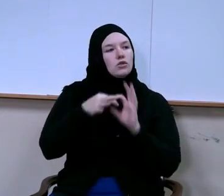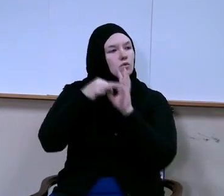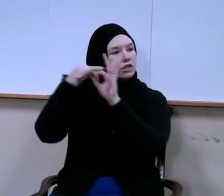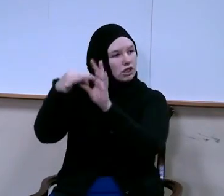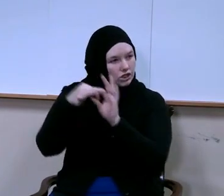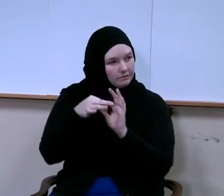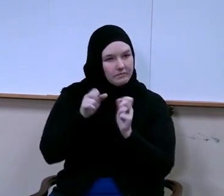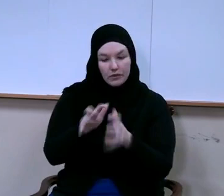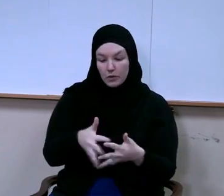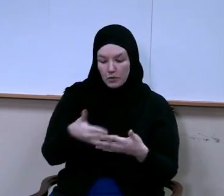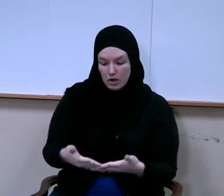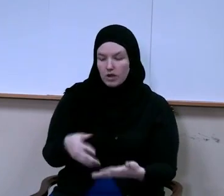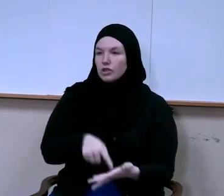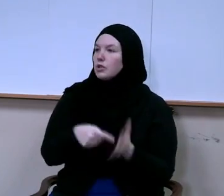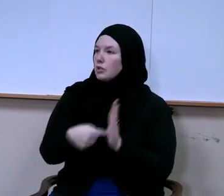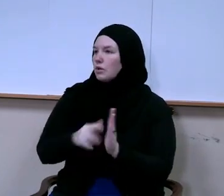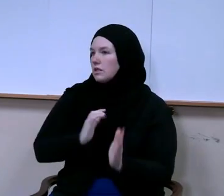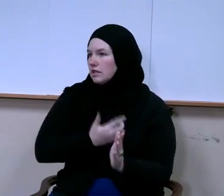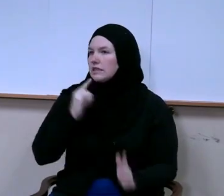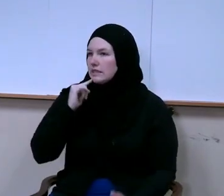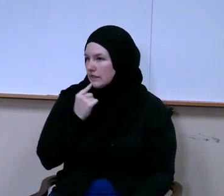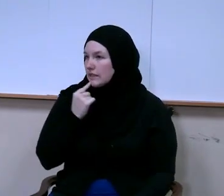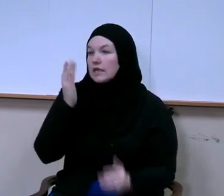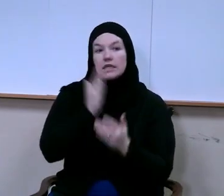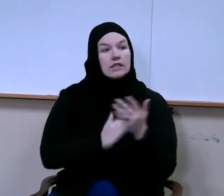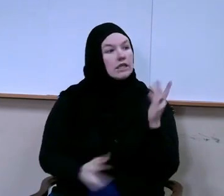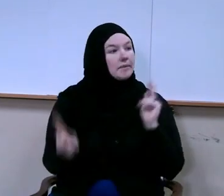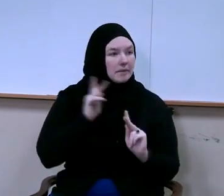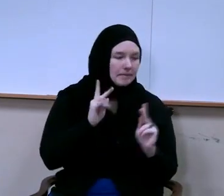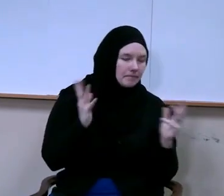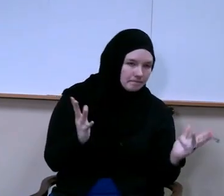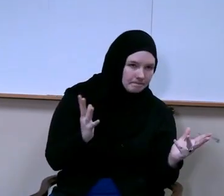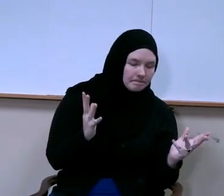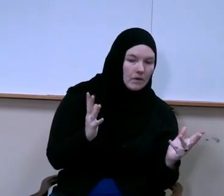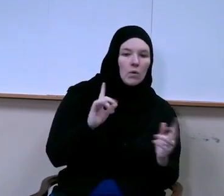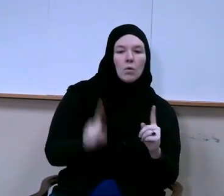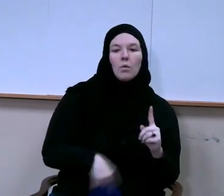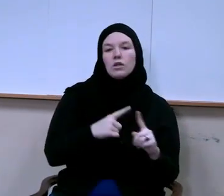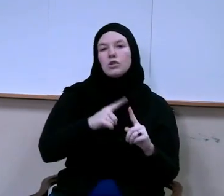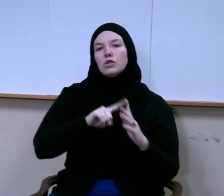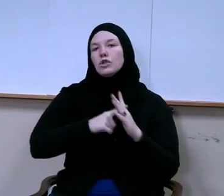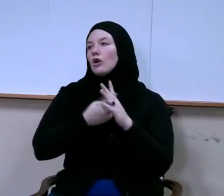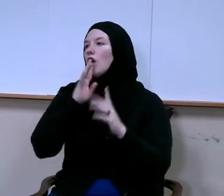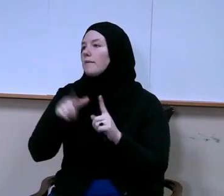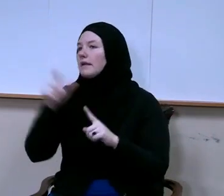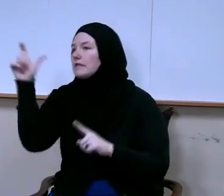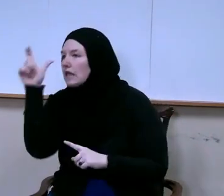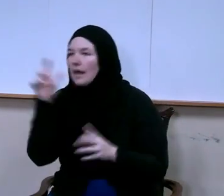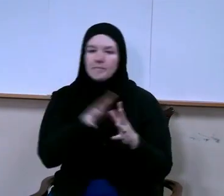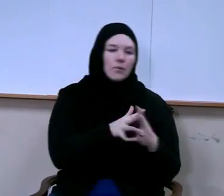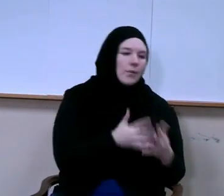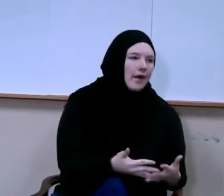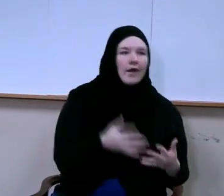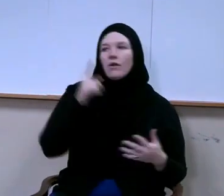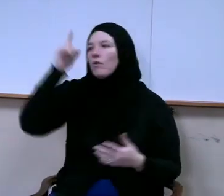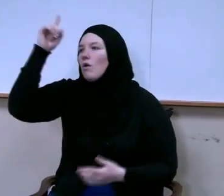Quran shows us how serious it is. Some people, unfortunately, when you start talking about Islam,